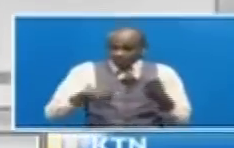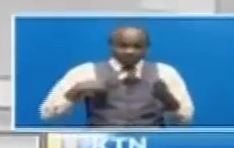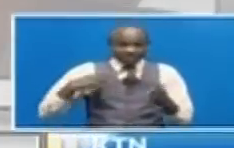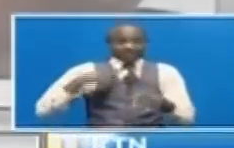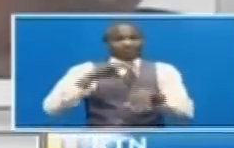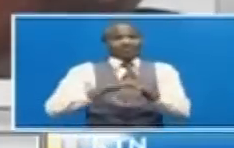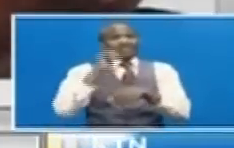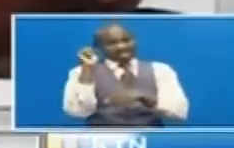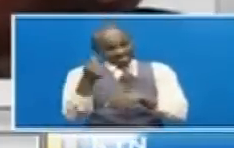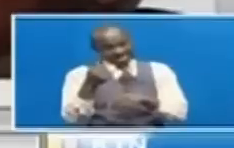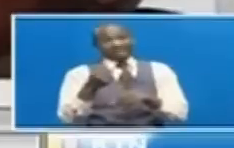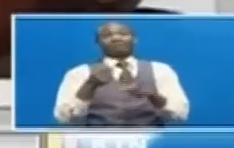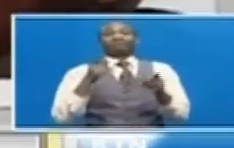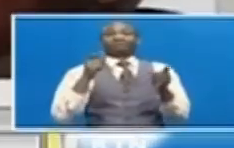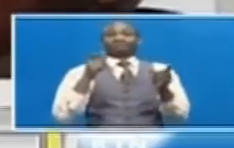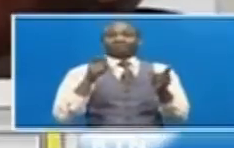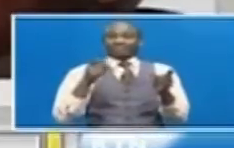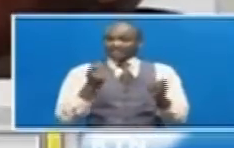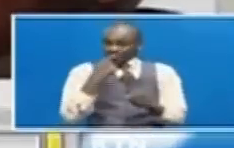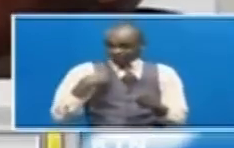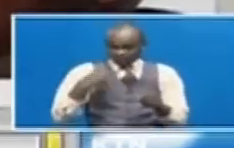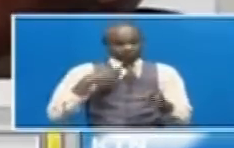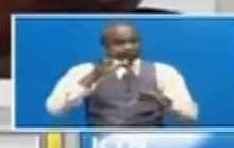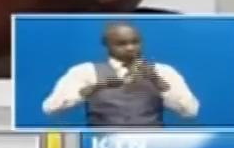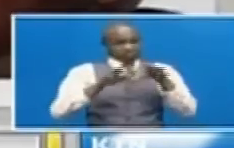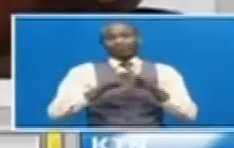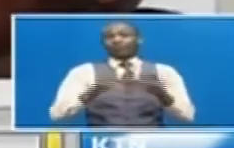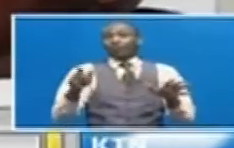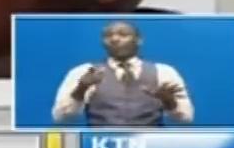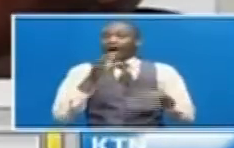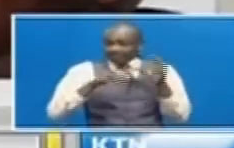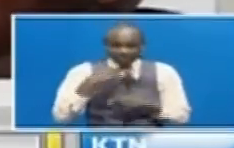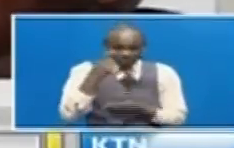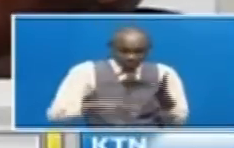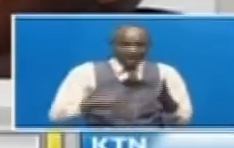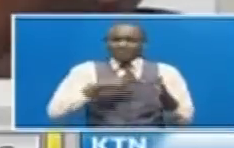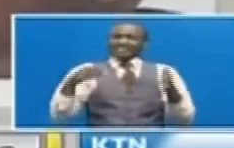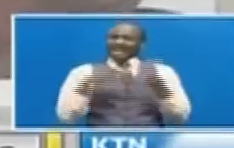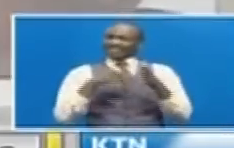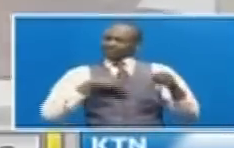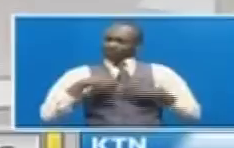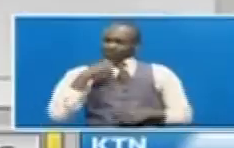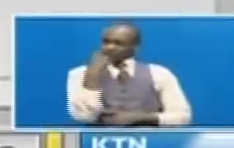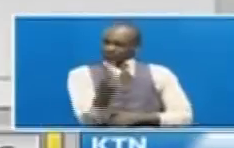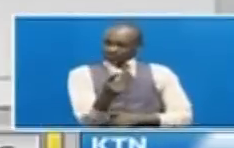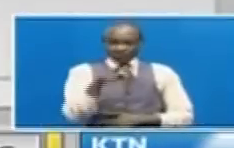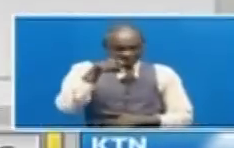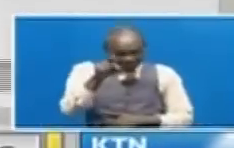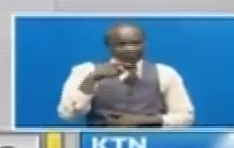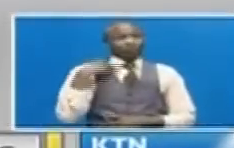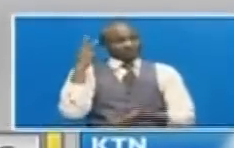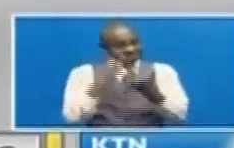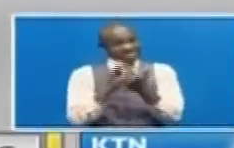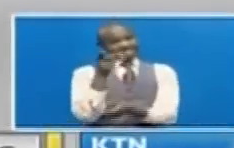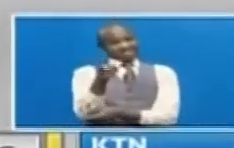Kenya Veterinary Production Institute land in Tigoni, but the EACC wants him to take the witness stand when the